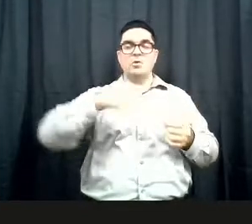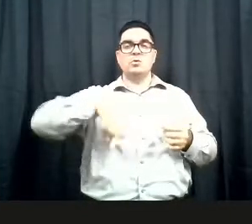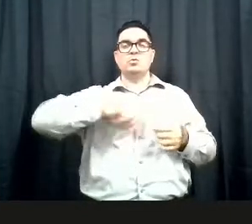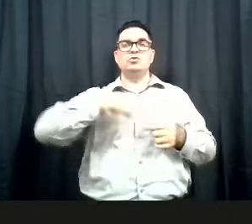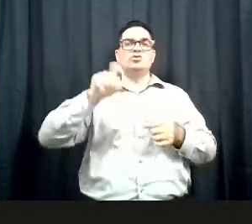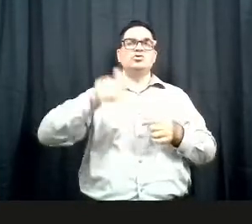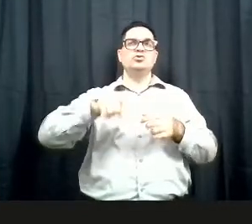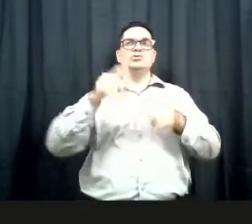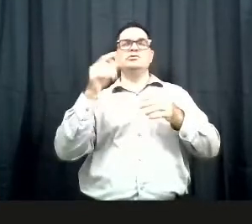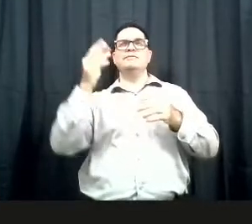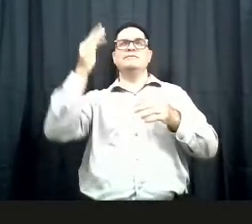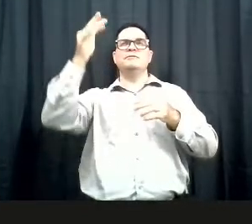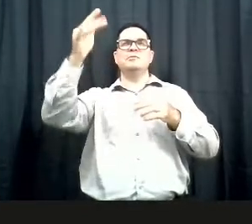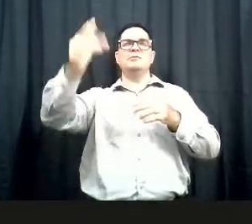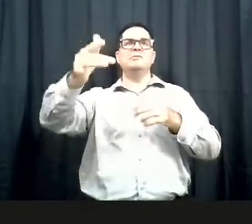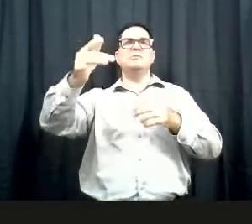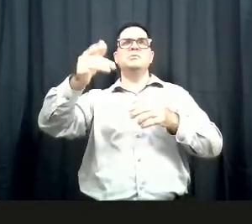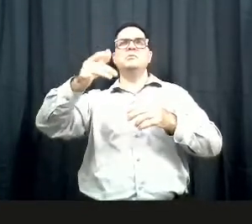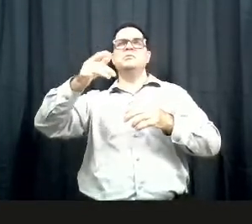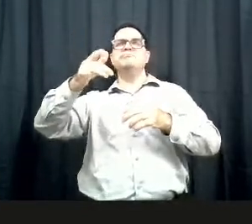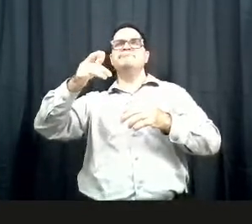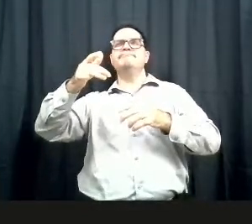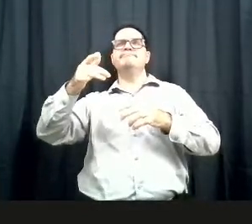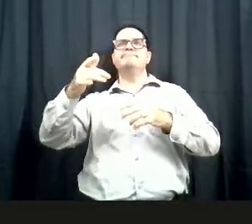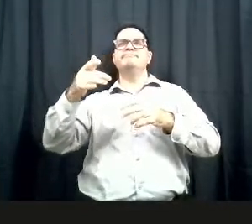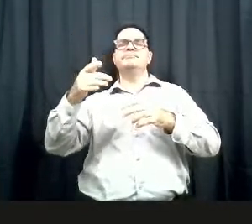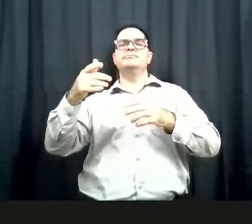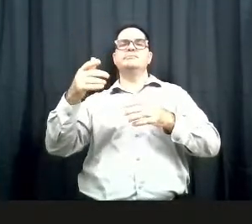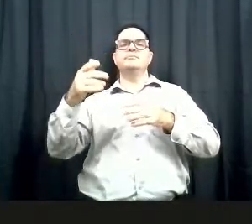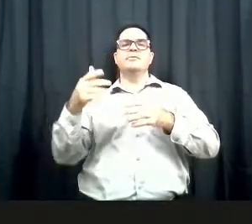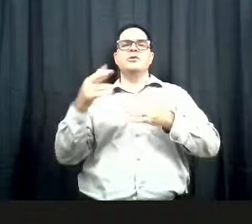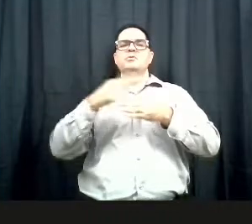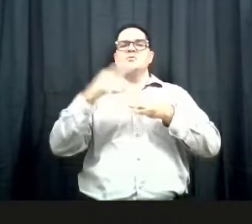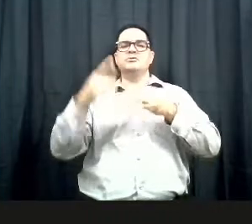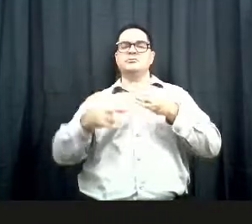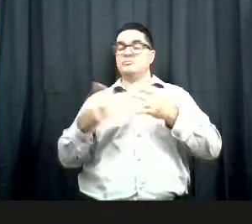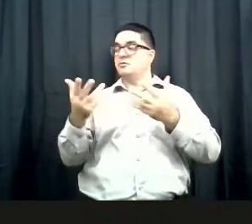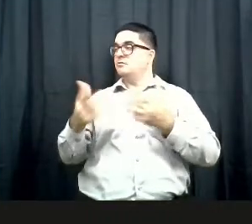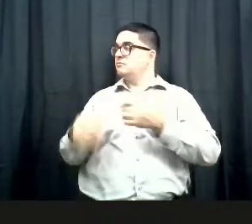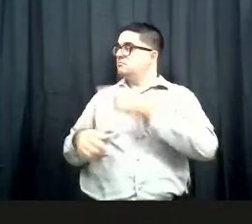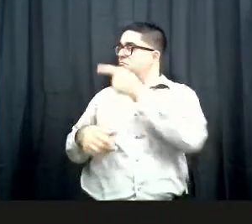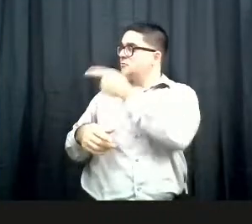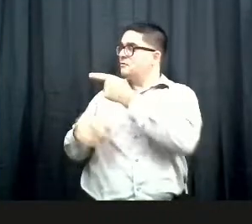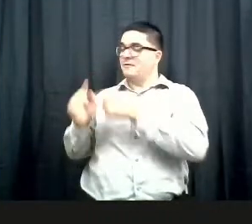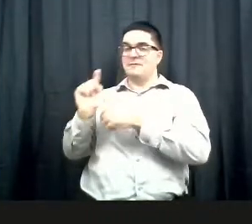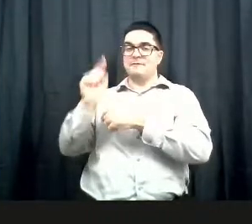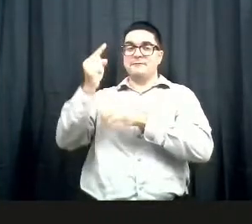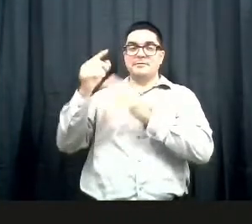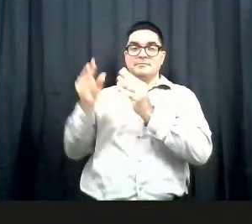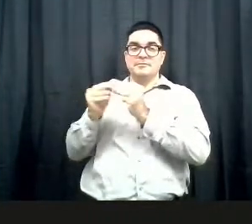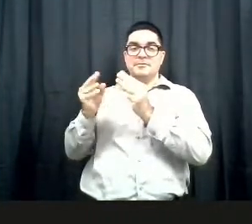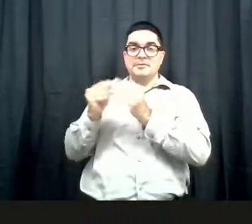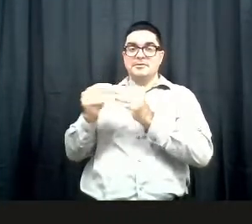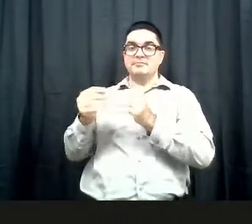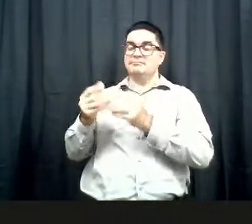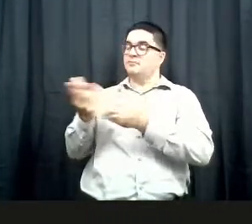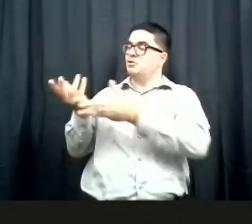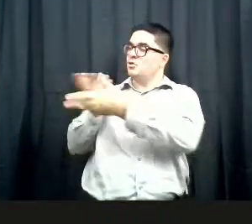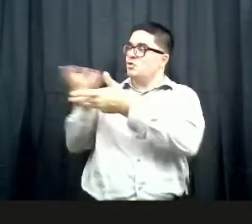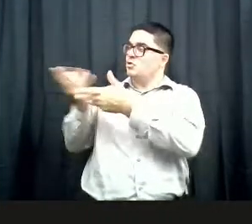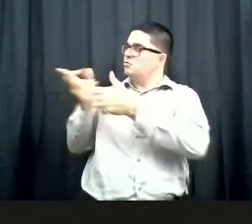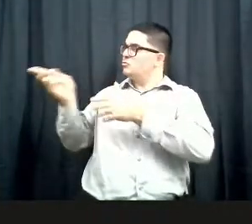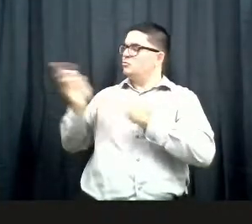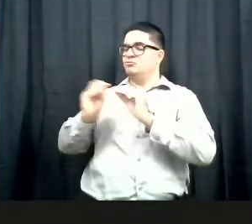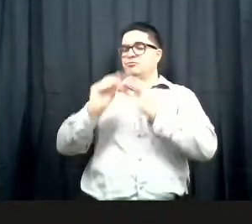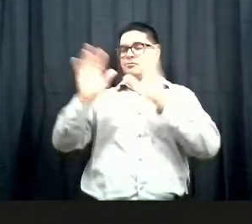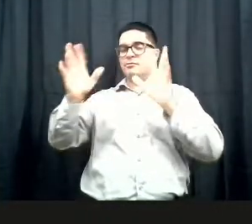I appreciate Justin how clearly you made it in the first opportunity that we had to talk about the fact that you saw that